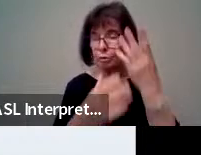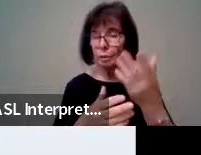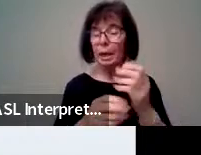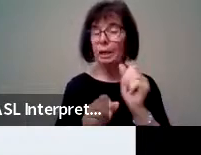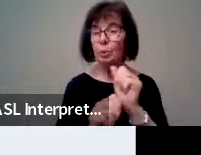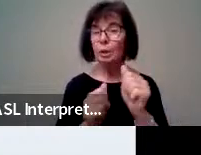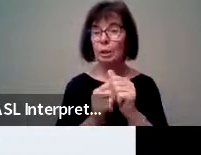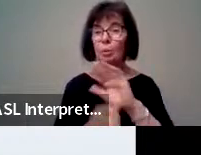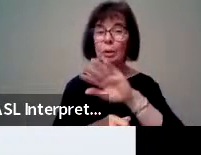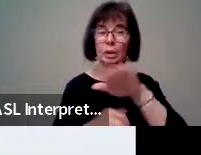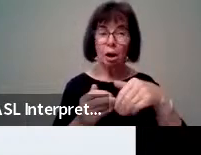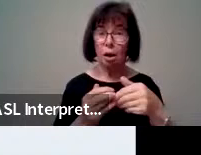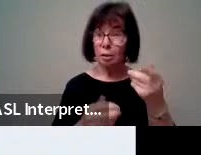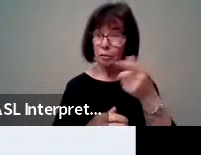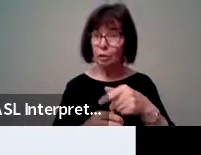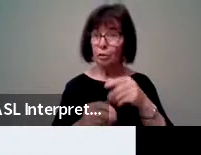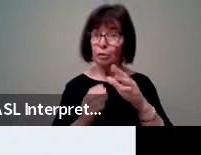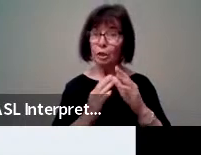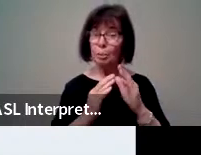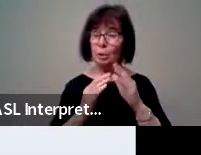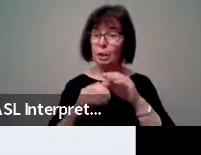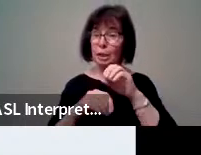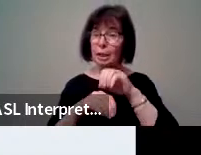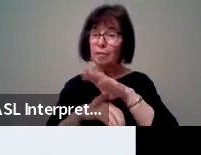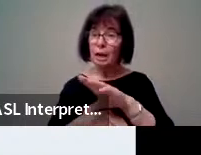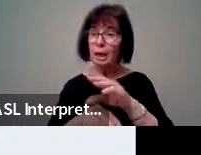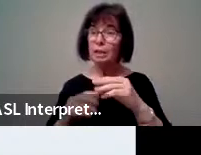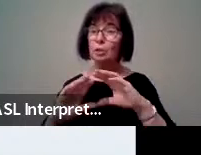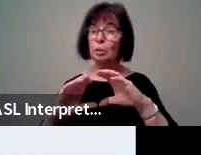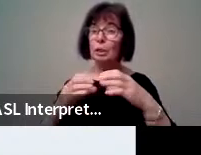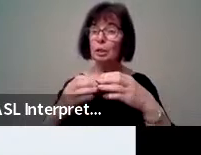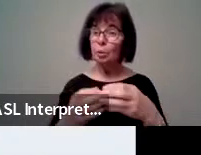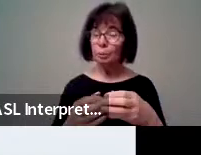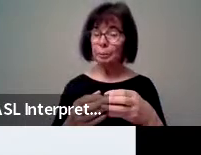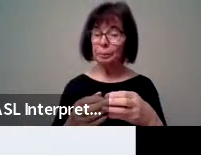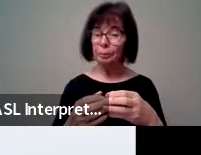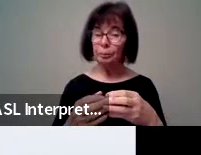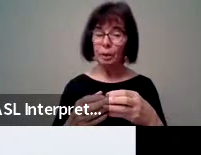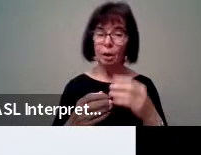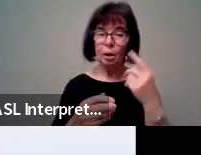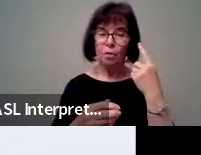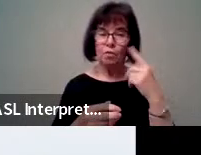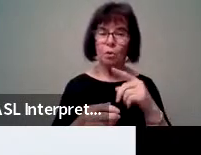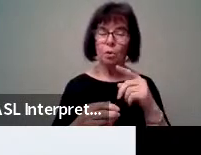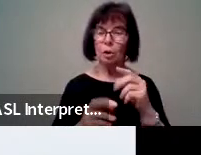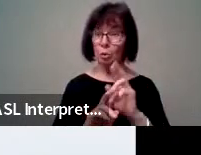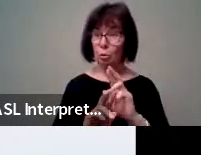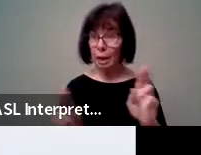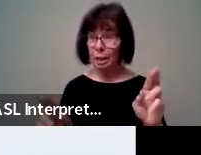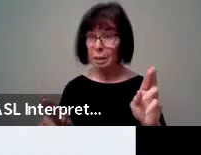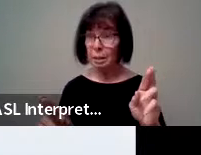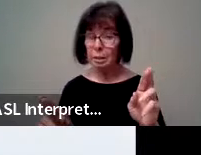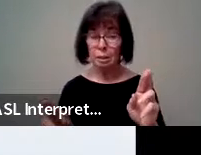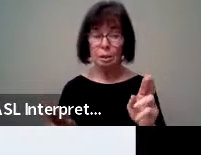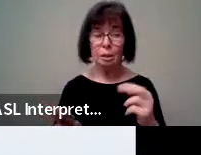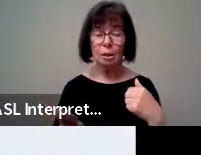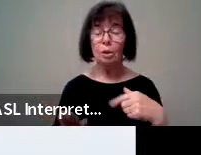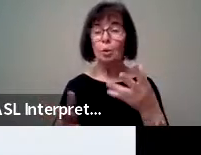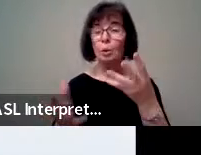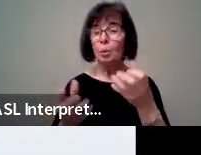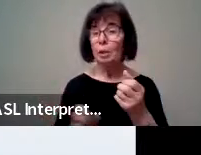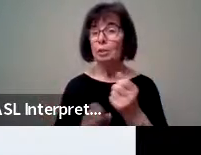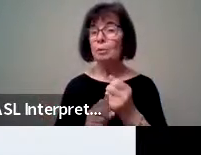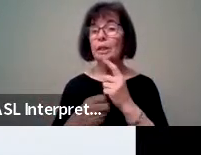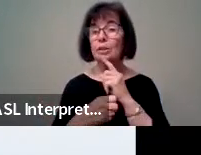advisory group to get input as well. And in terms of readiness, of course, we want to make sure that we have the tools and resources